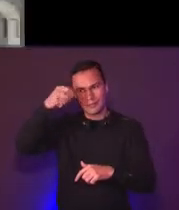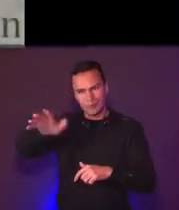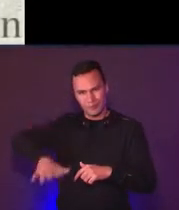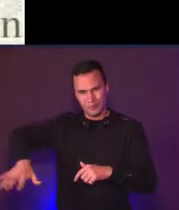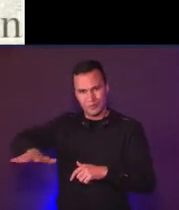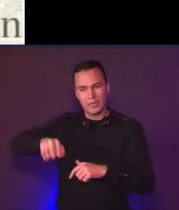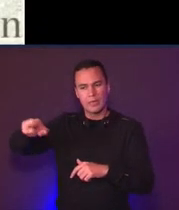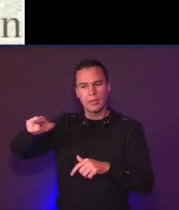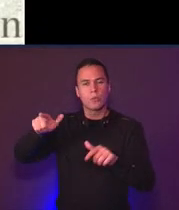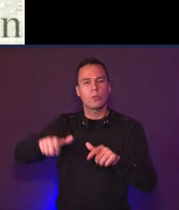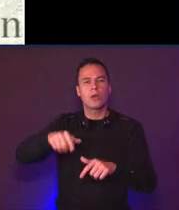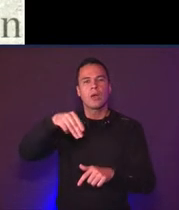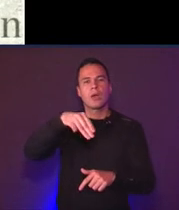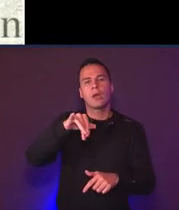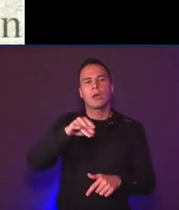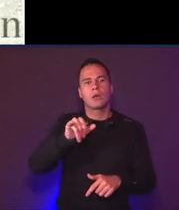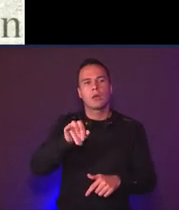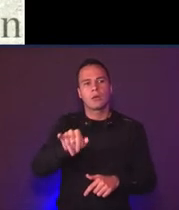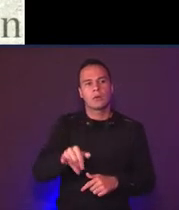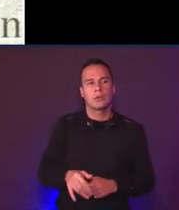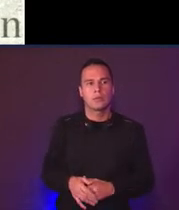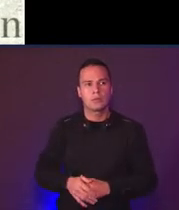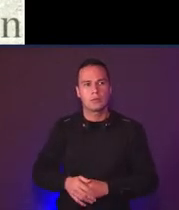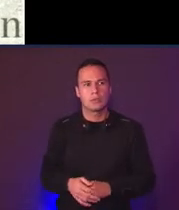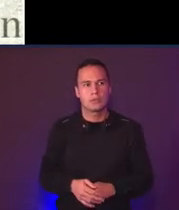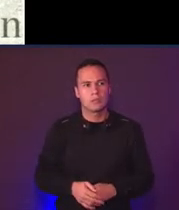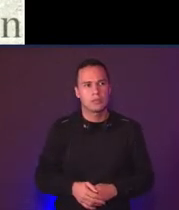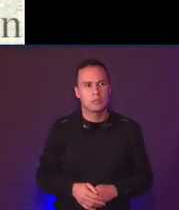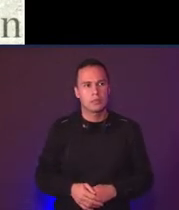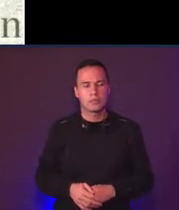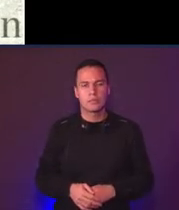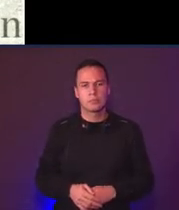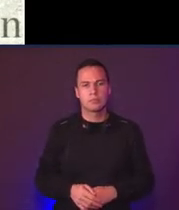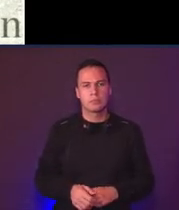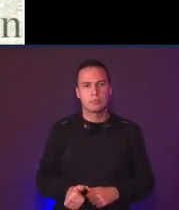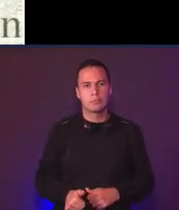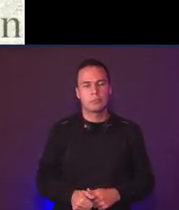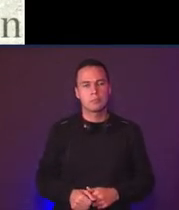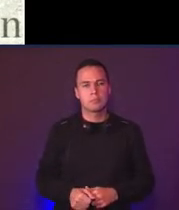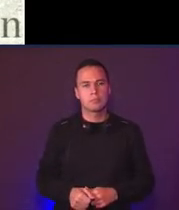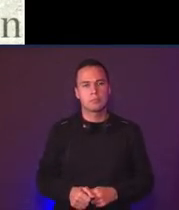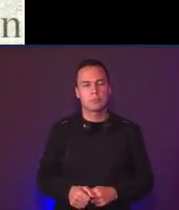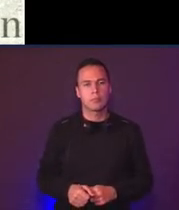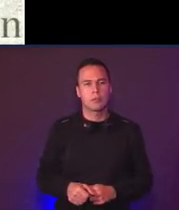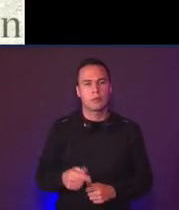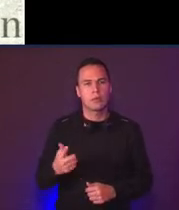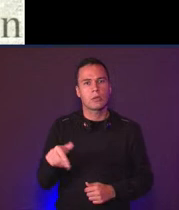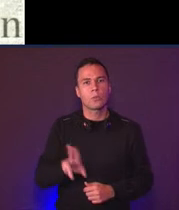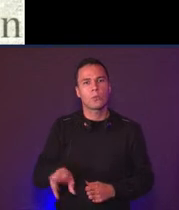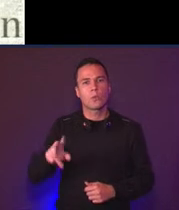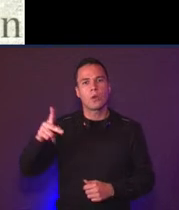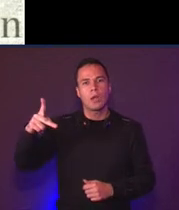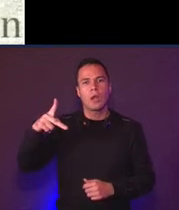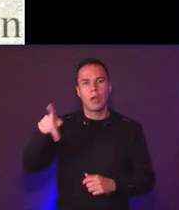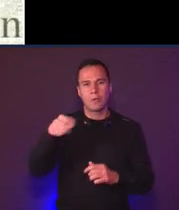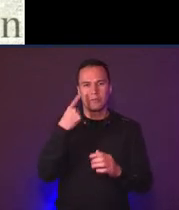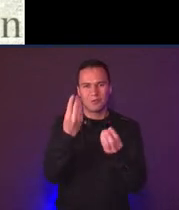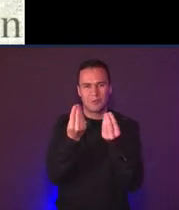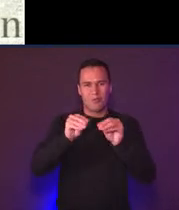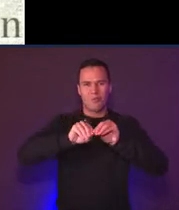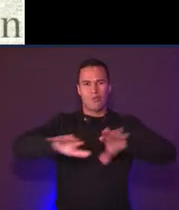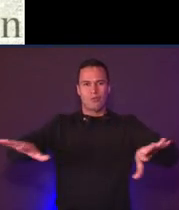in Miami. So to get support for those lawsuits and to fundraise, I used polls on social